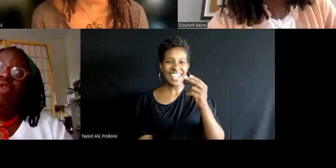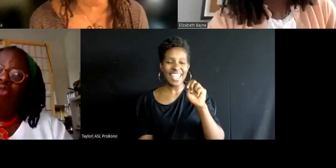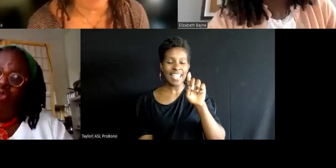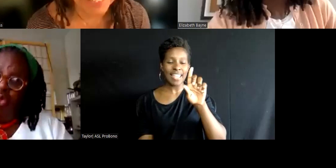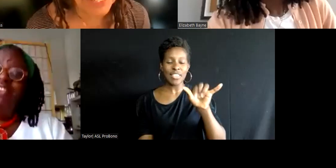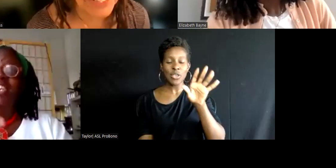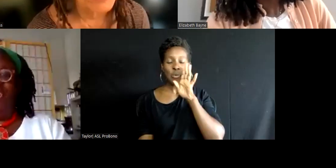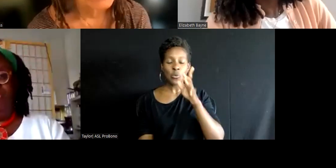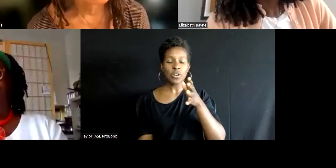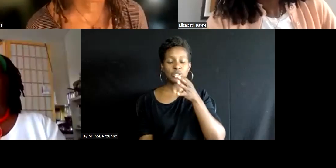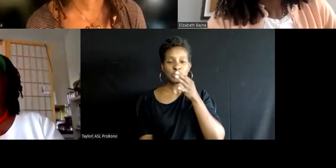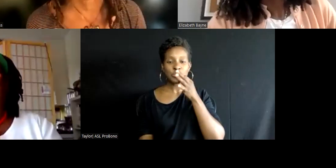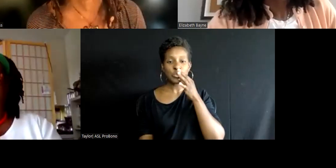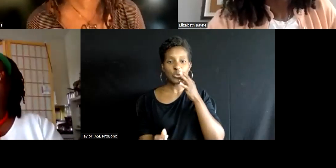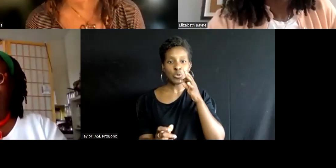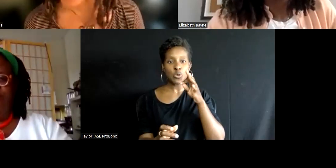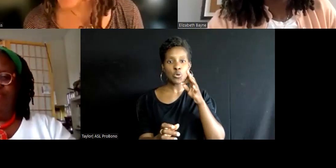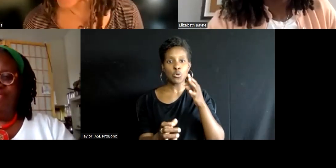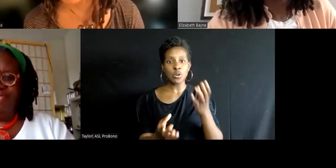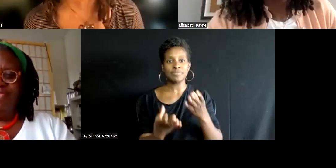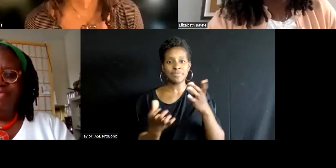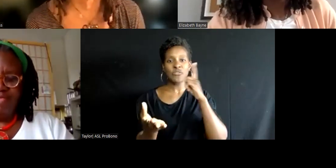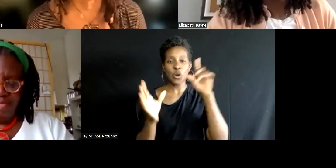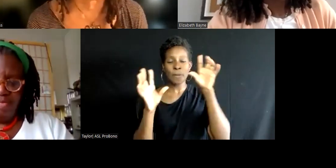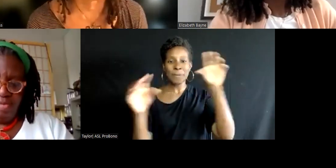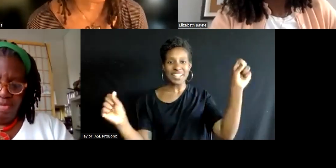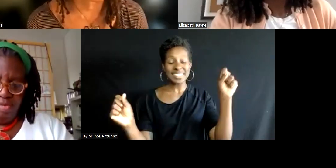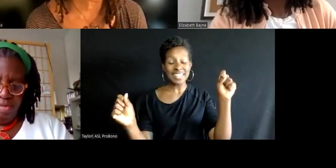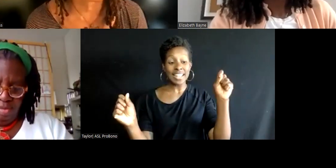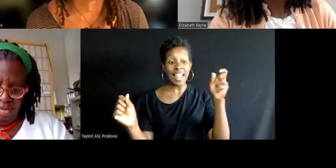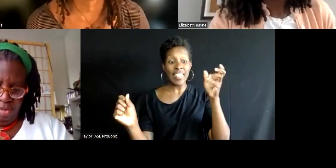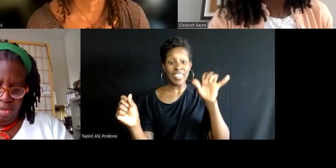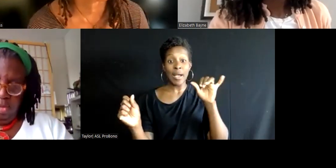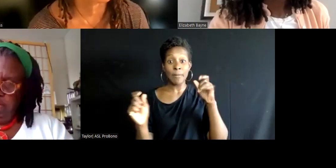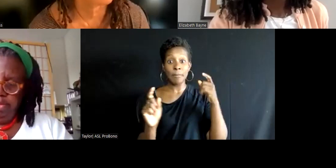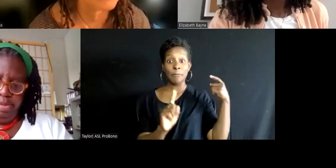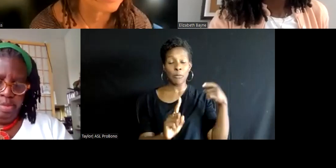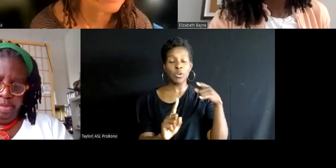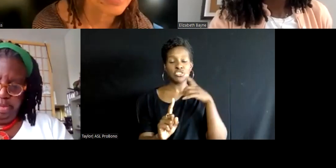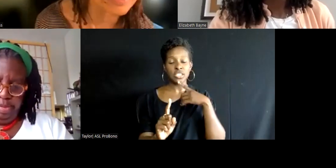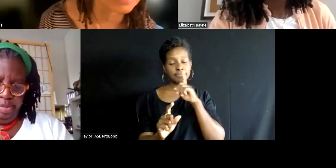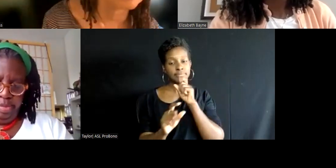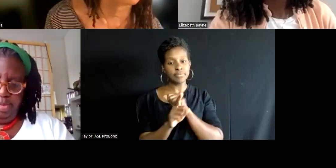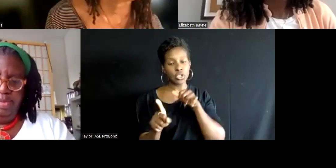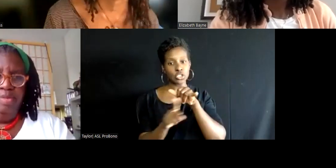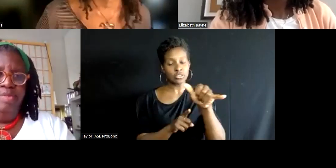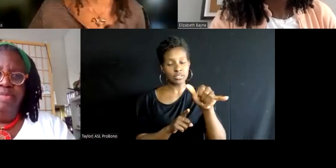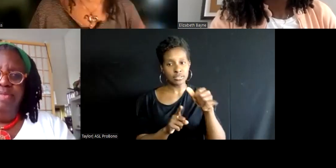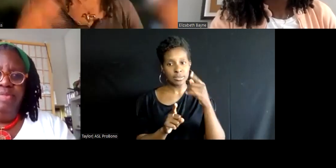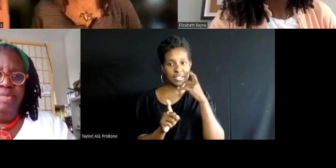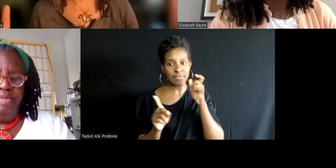In reference to like everybody's acting like this woman is some kind of saint because she like took down